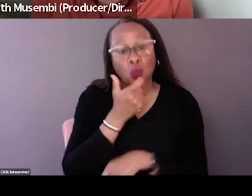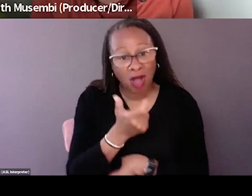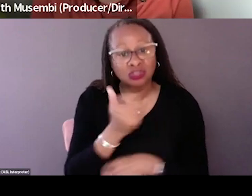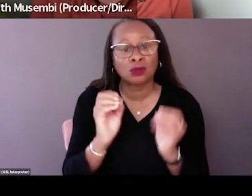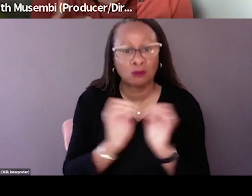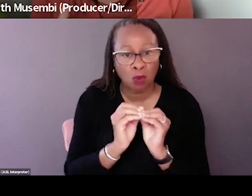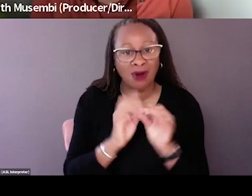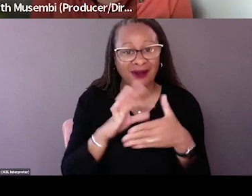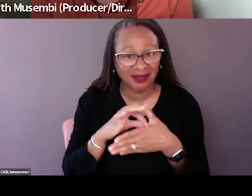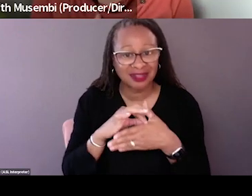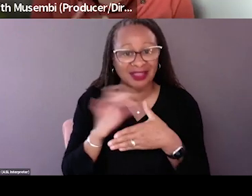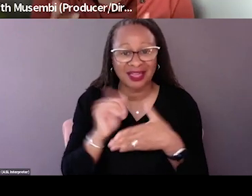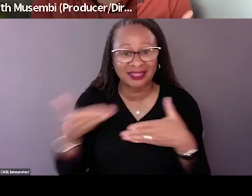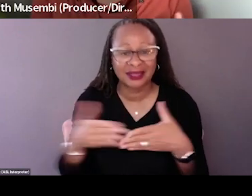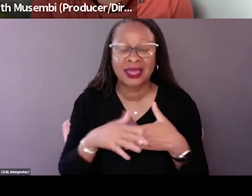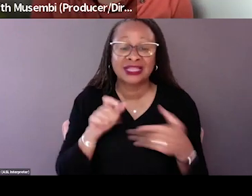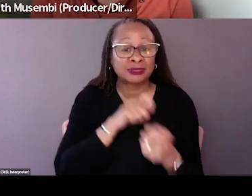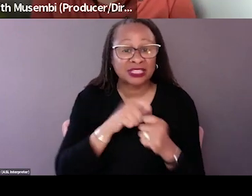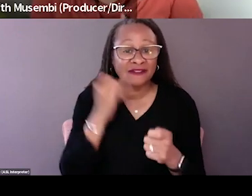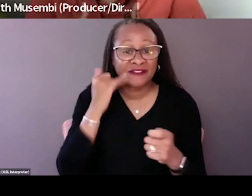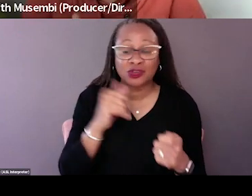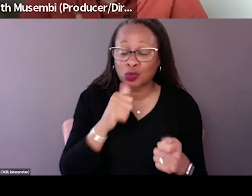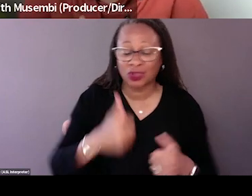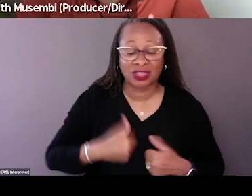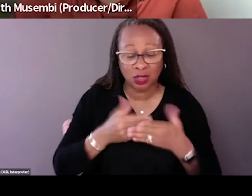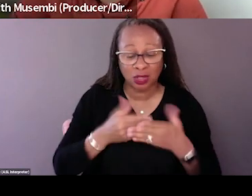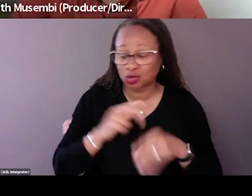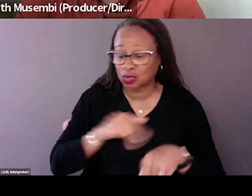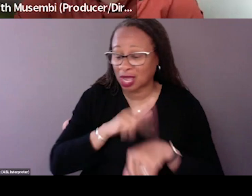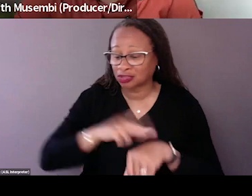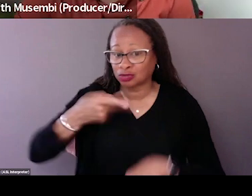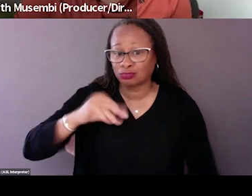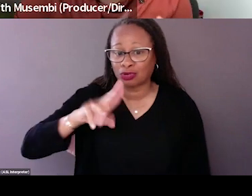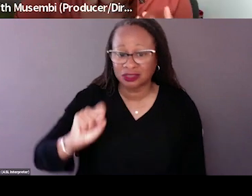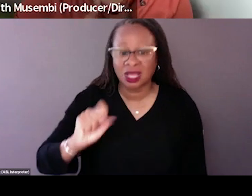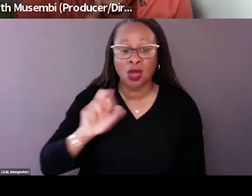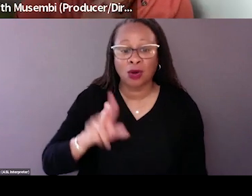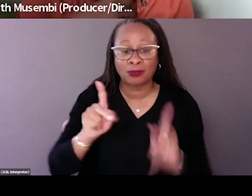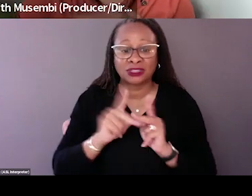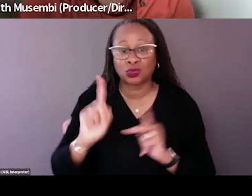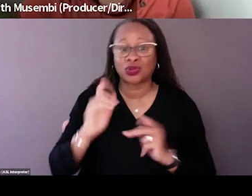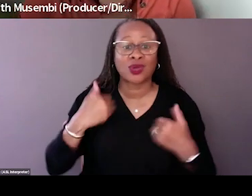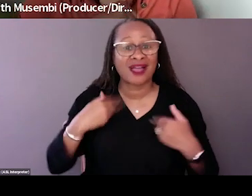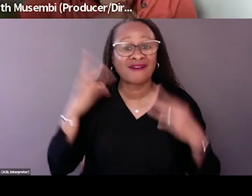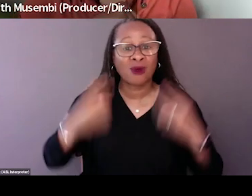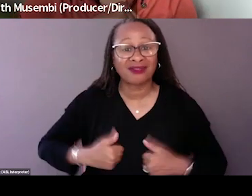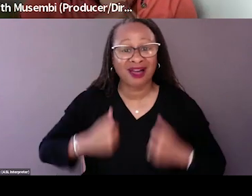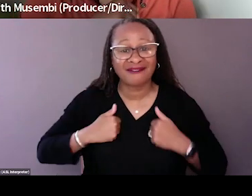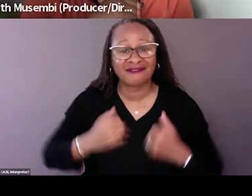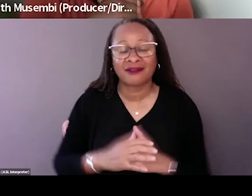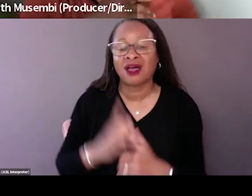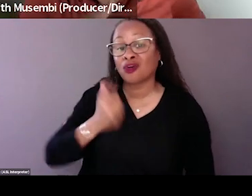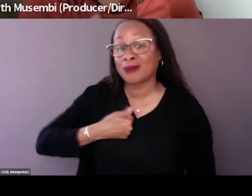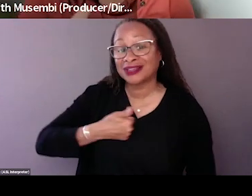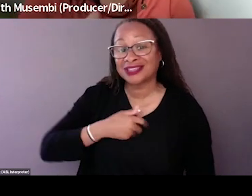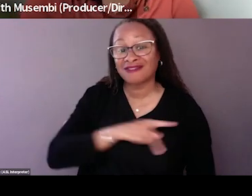especially people who don't live close to national parks or anything where there's wildlife. But for me personally, I'm hoping people who would